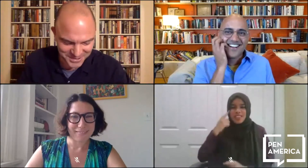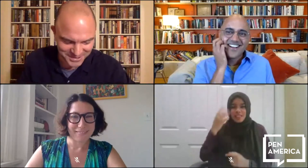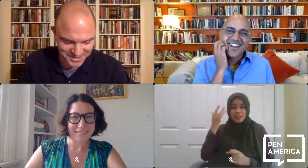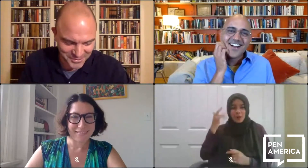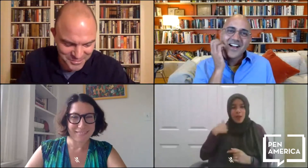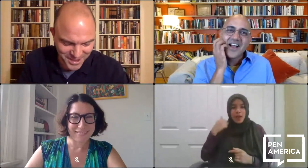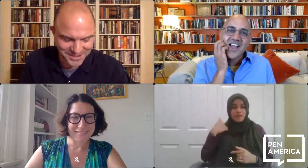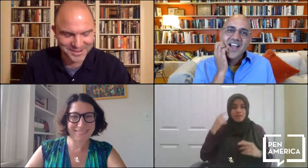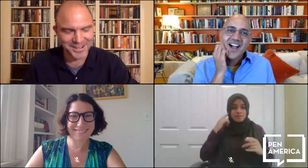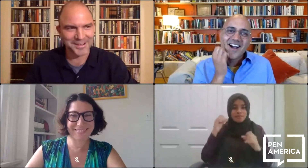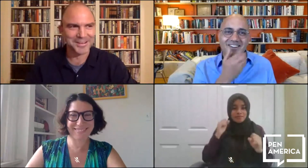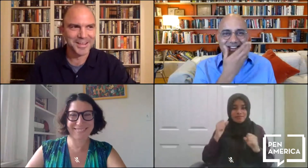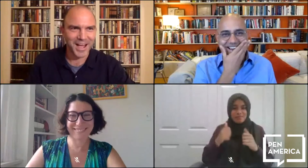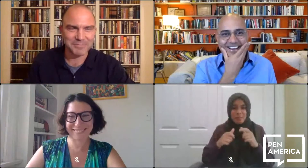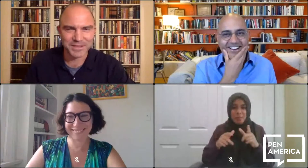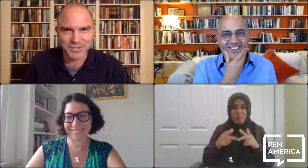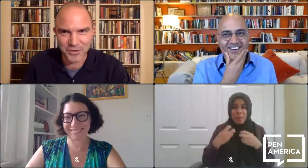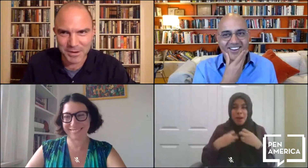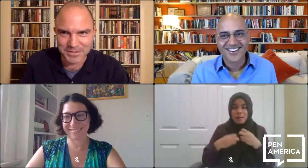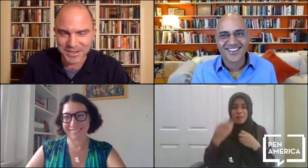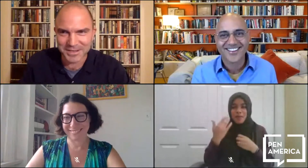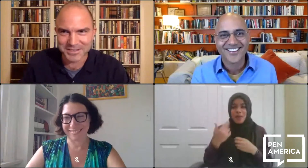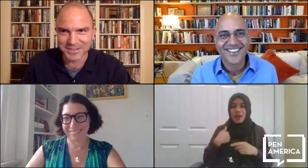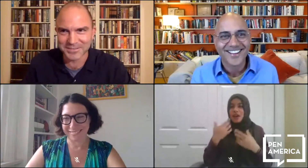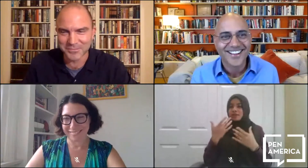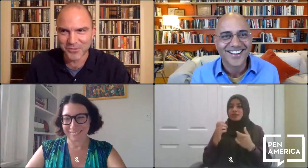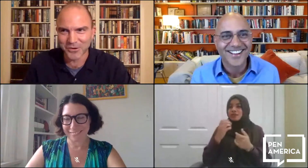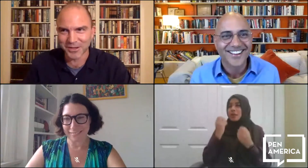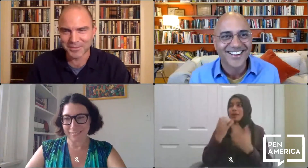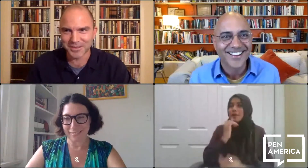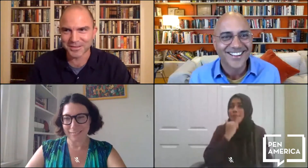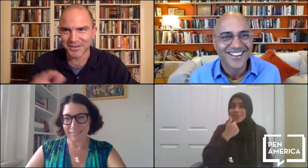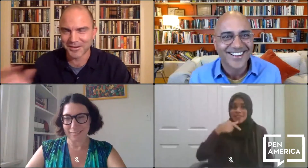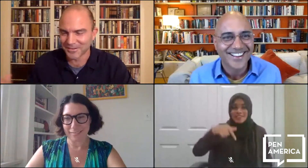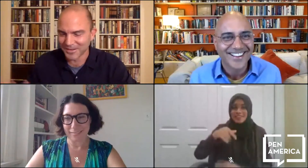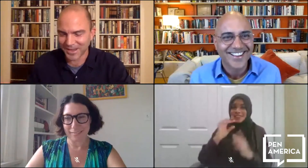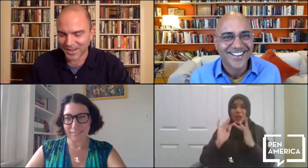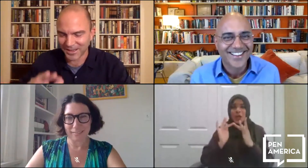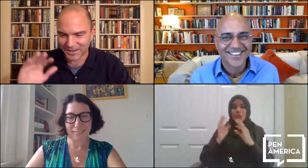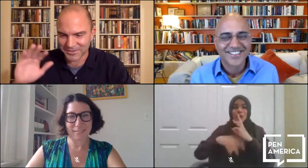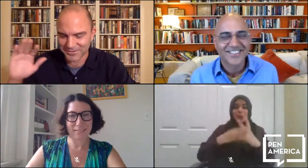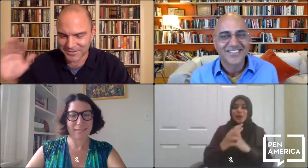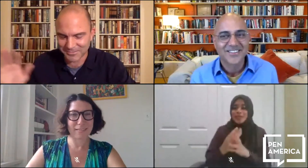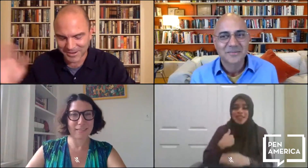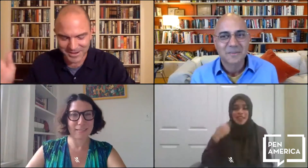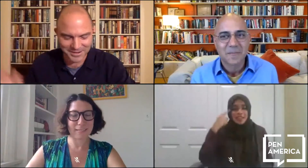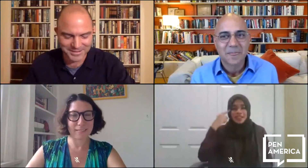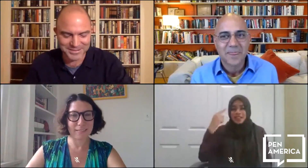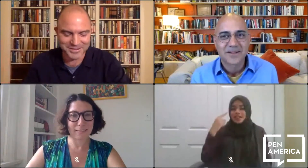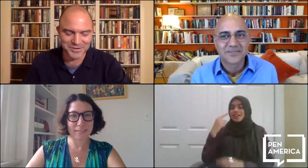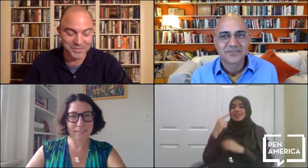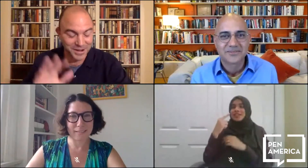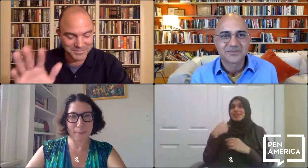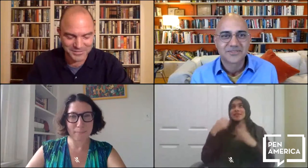just own that. I've made so many mistakes in this Zoom world. I think, I do, well, it's a long story, but I'm sorry for that.